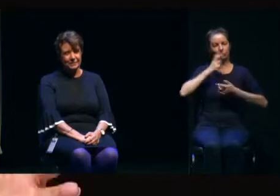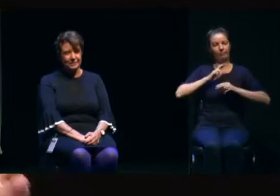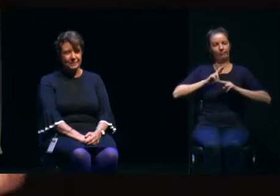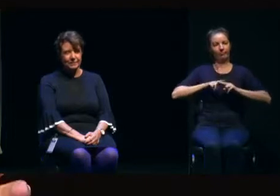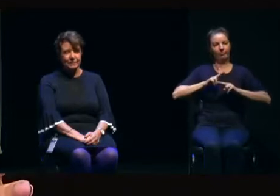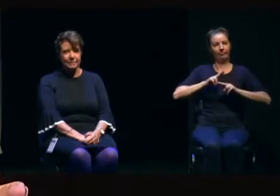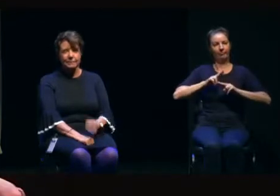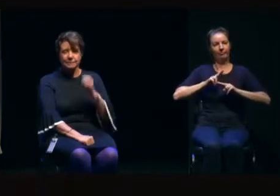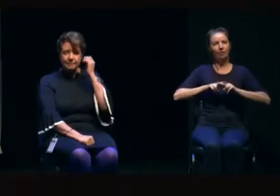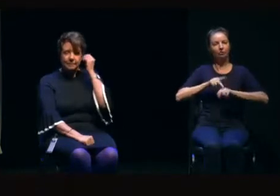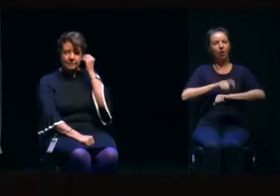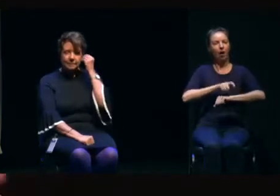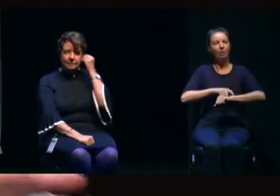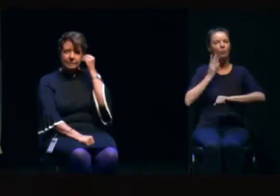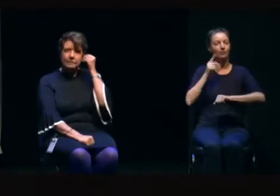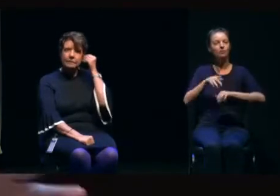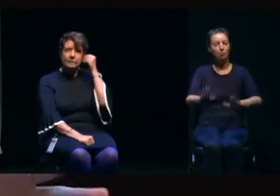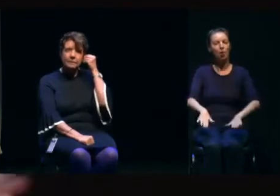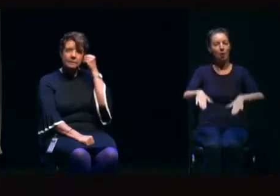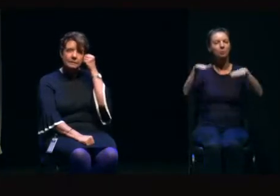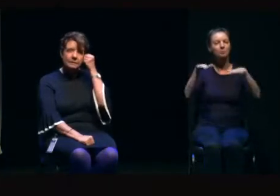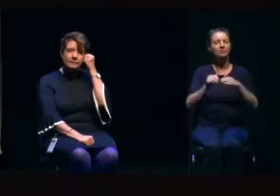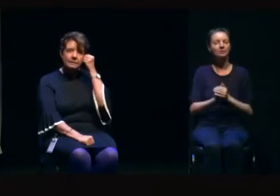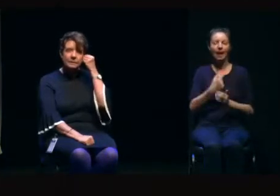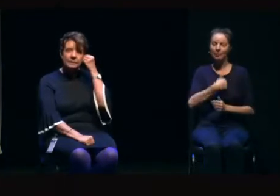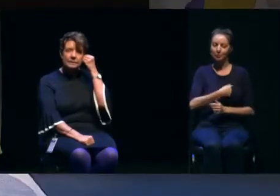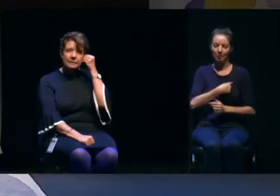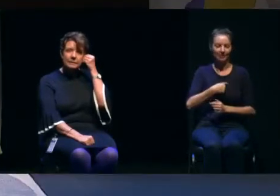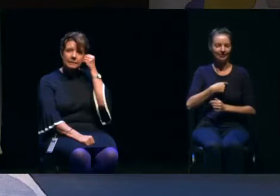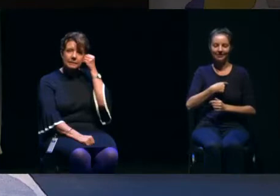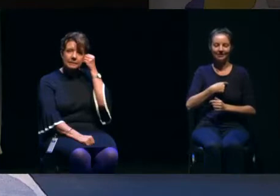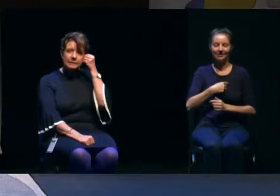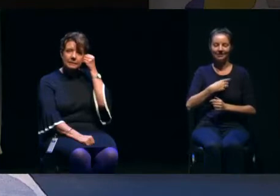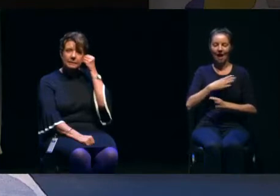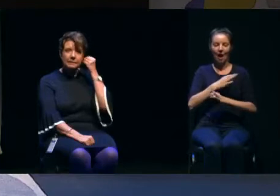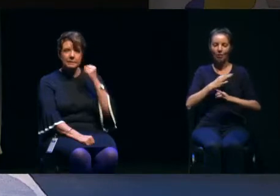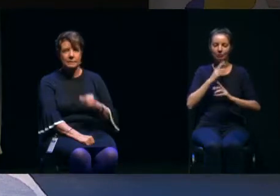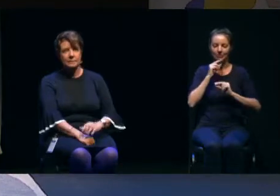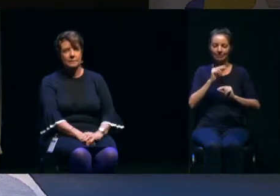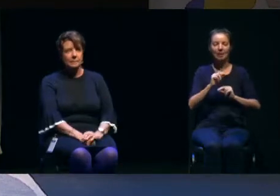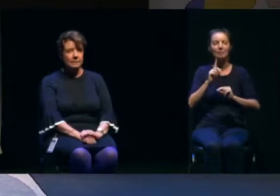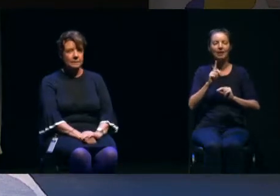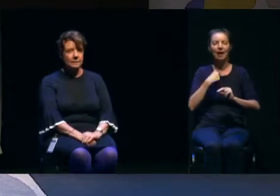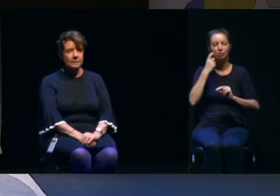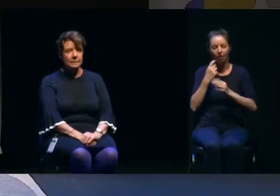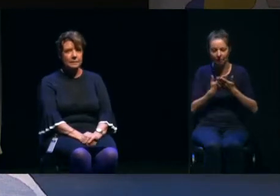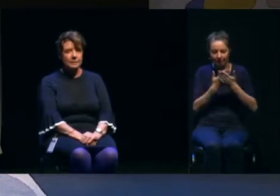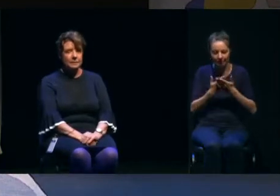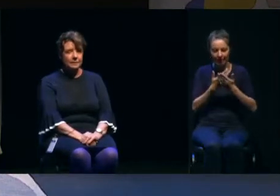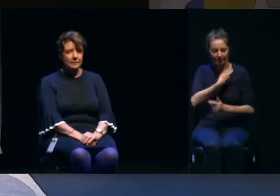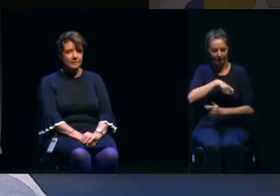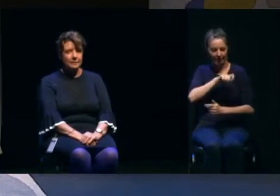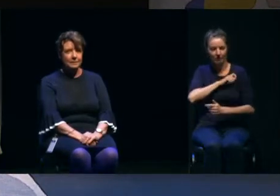world in that you grew up in. Now, only because, and I promise I won't start, but I've been trying to learn, studying Spanish for